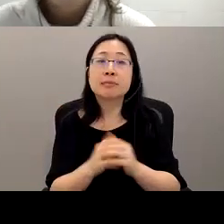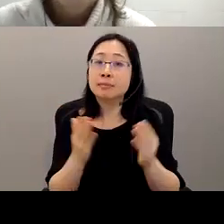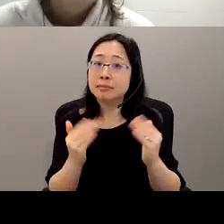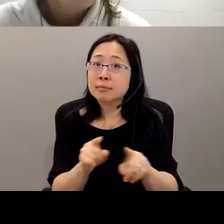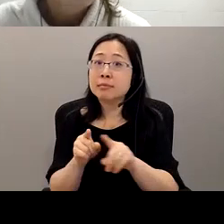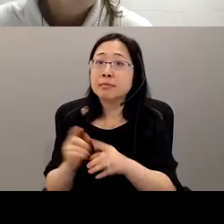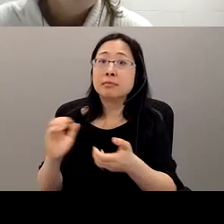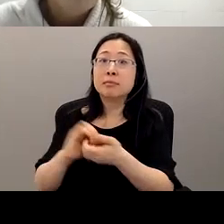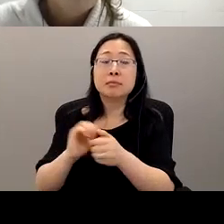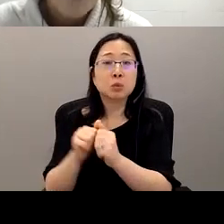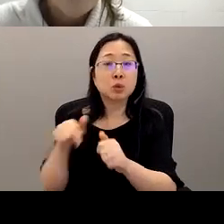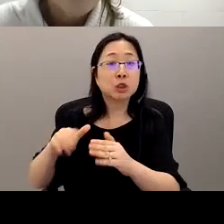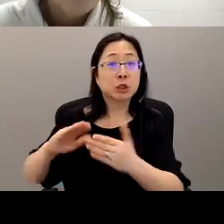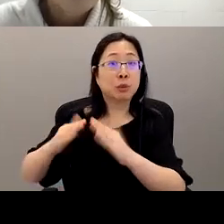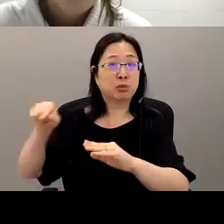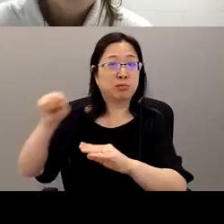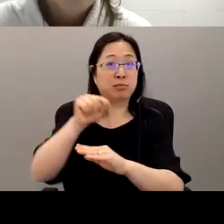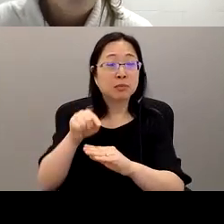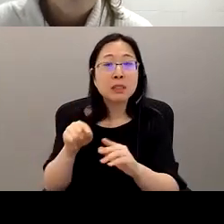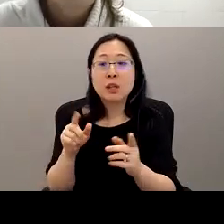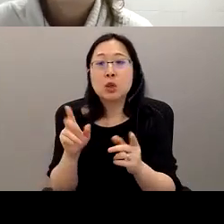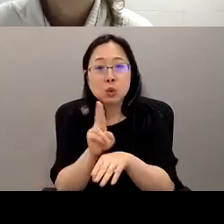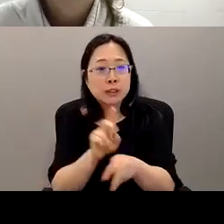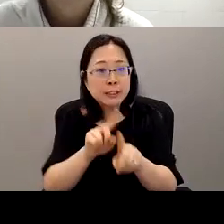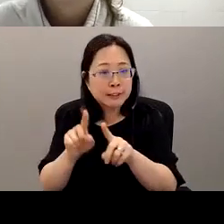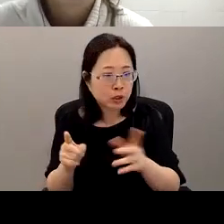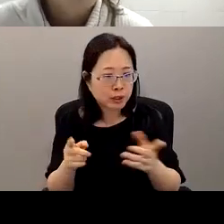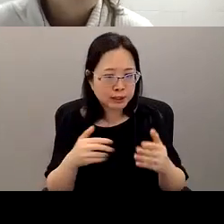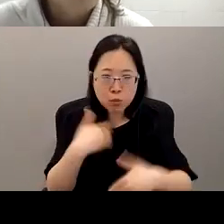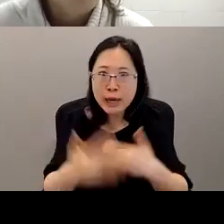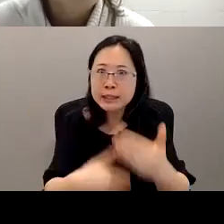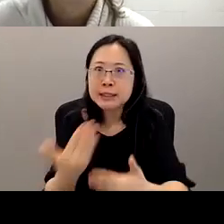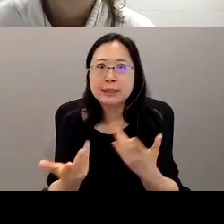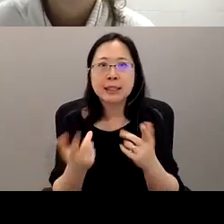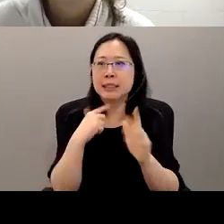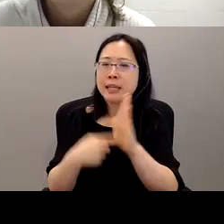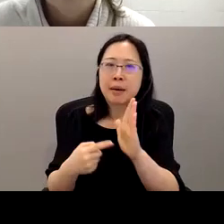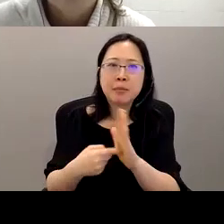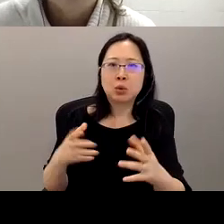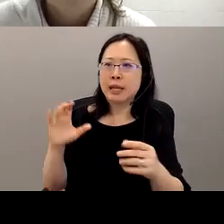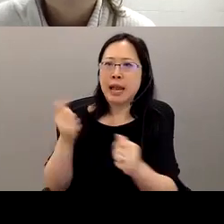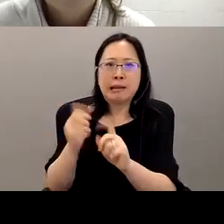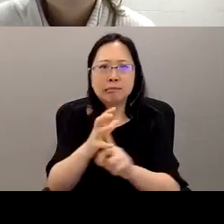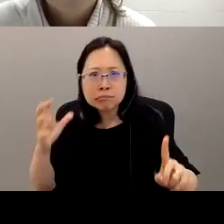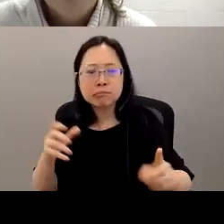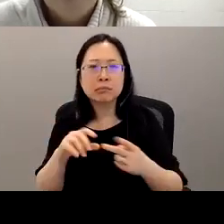community in utilizing restorative practices to respond to incidences of Islamophobia, xenophobia, and